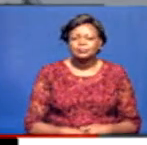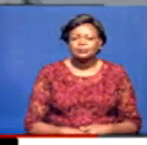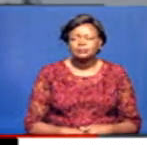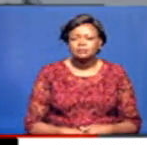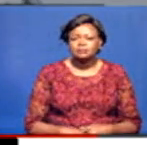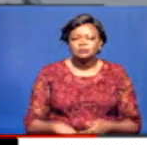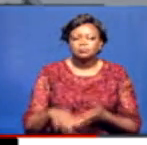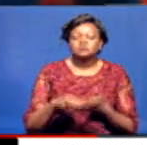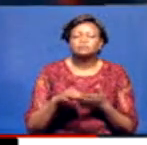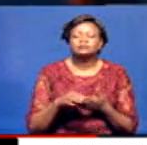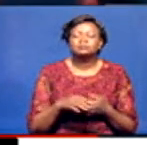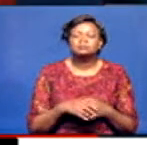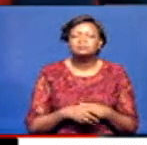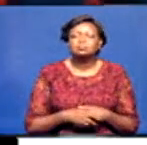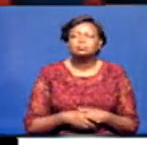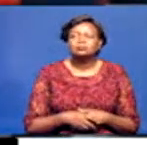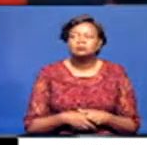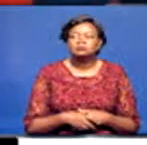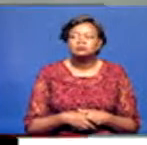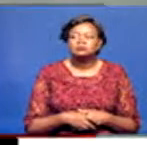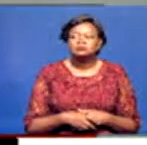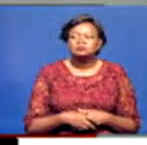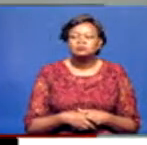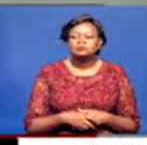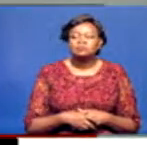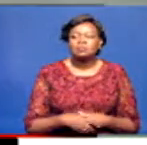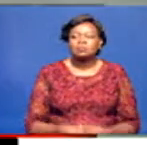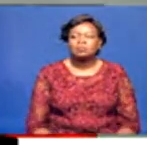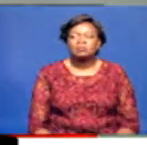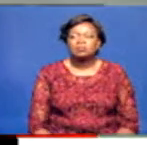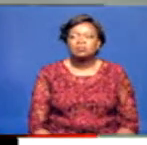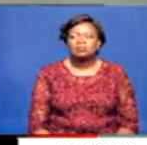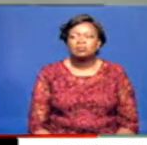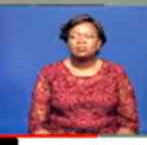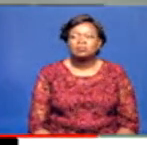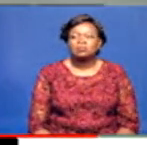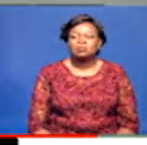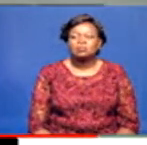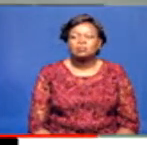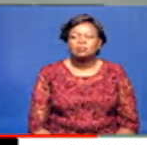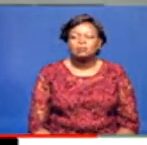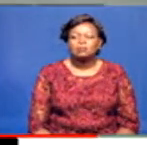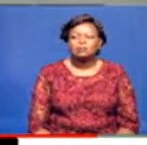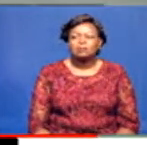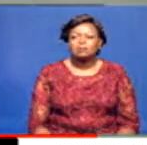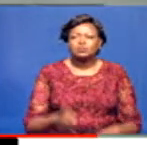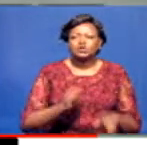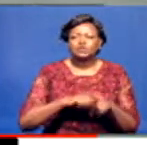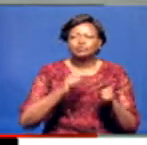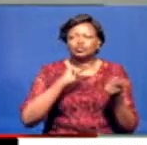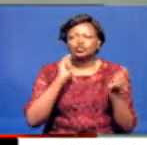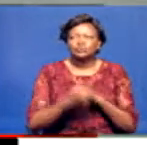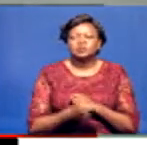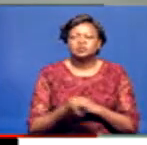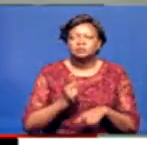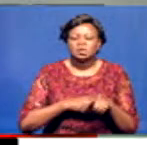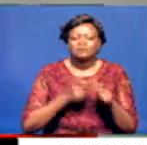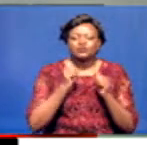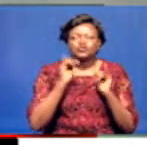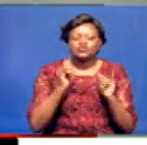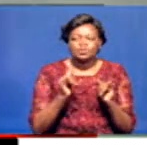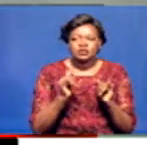Ruba reporting for Prime Edition. Well, now time to change gear. It's now time for